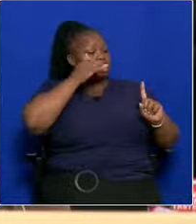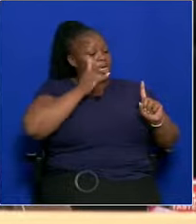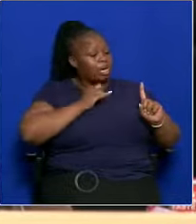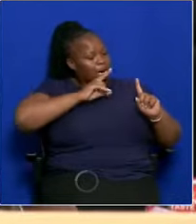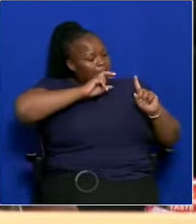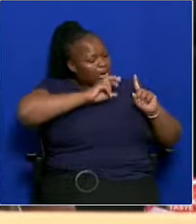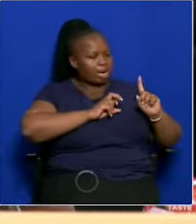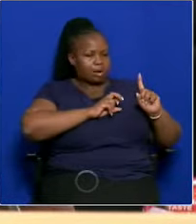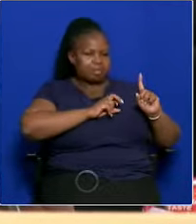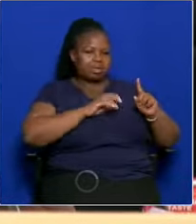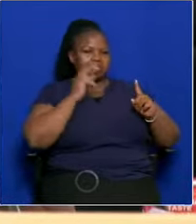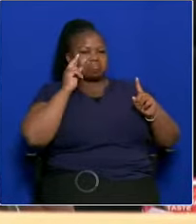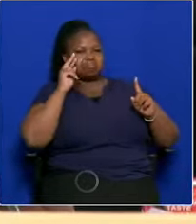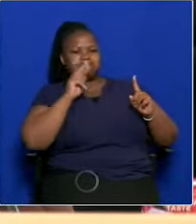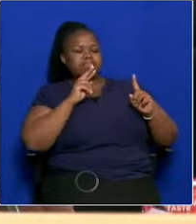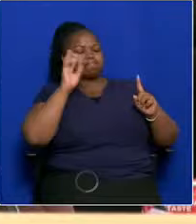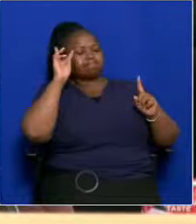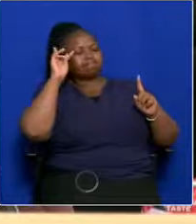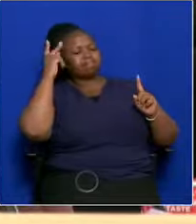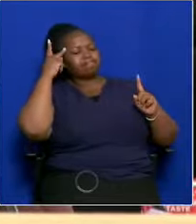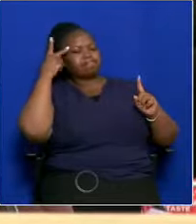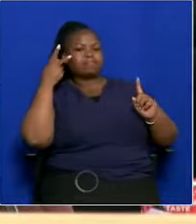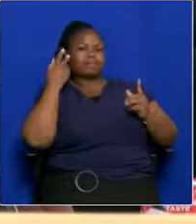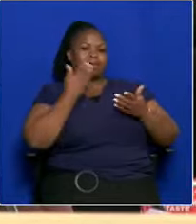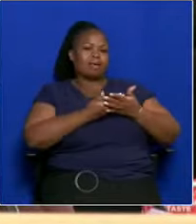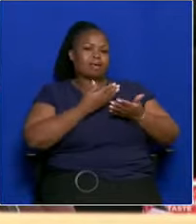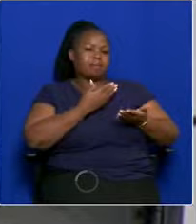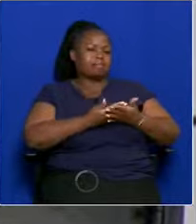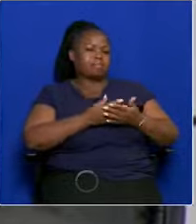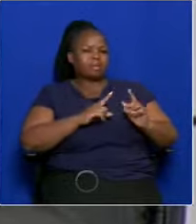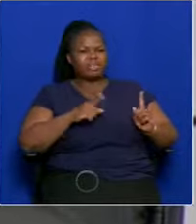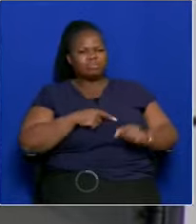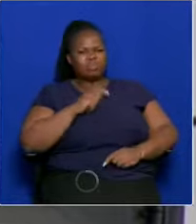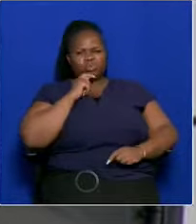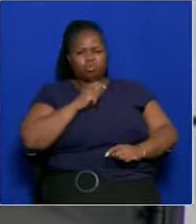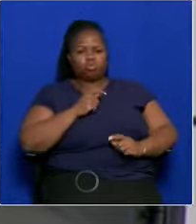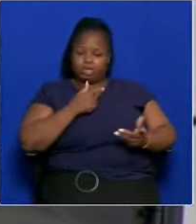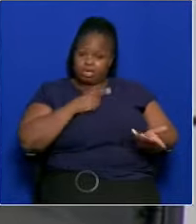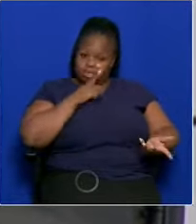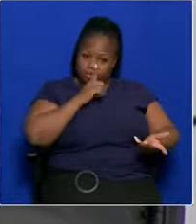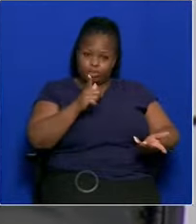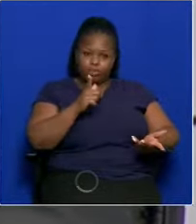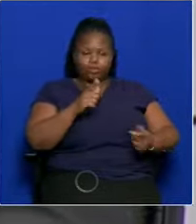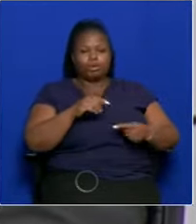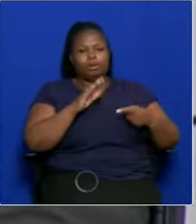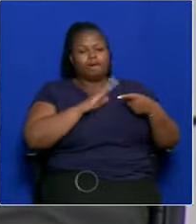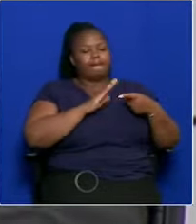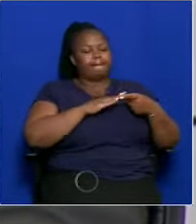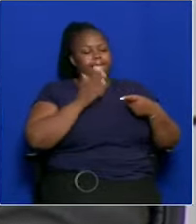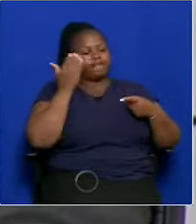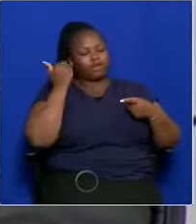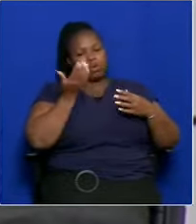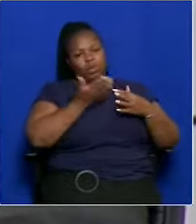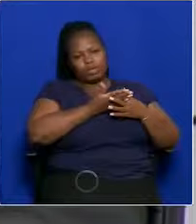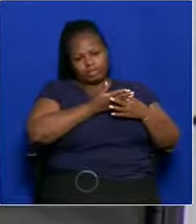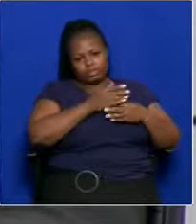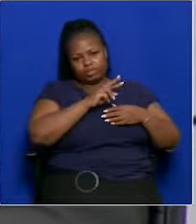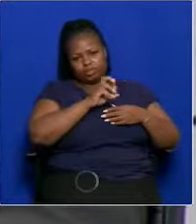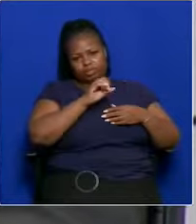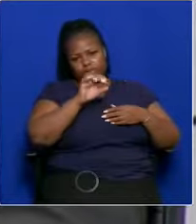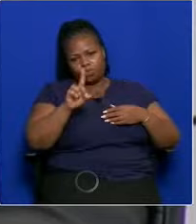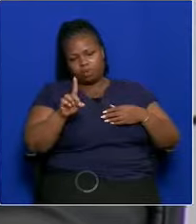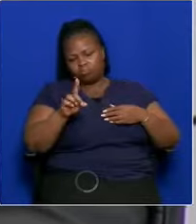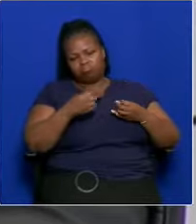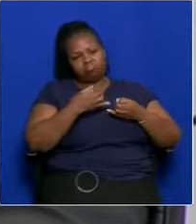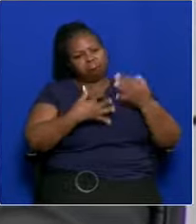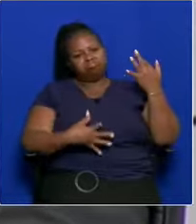changed. And I'm telling you that he was convicted of the case of 2001, and the rest,